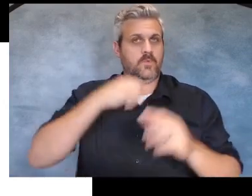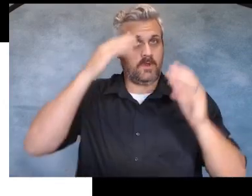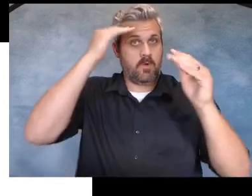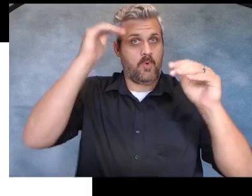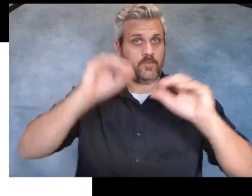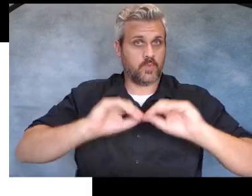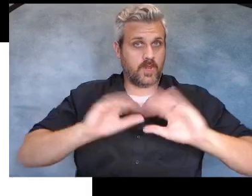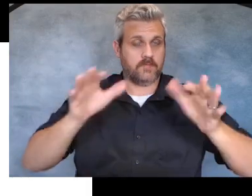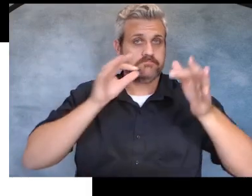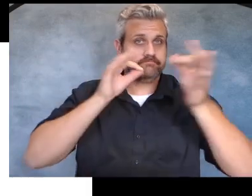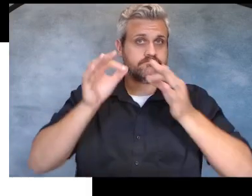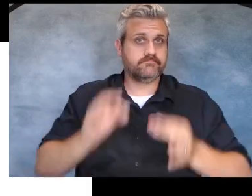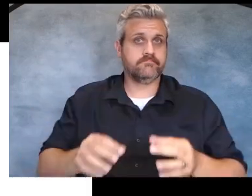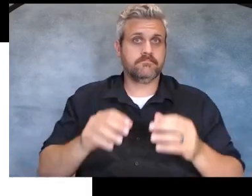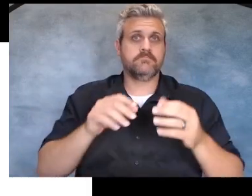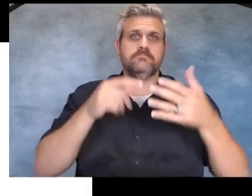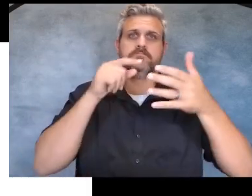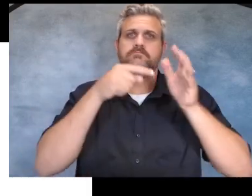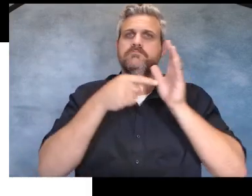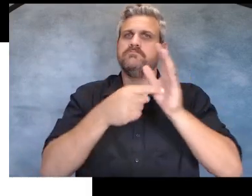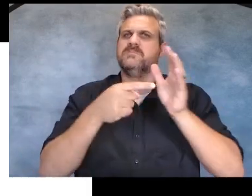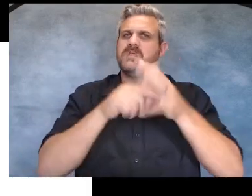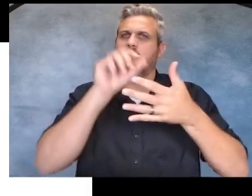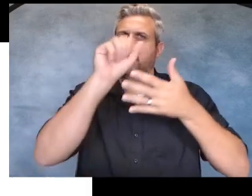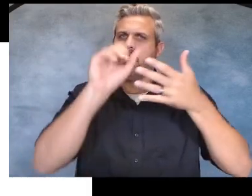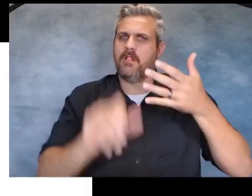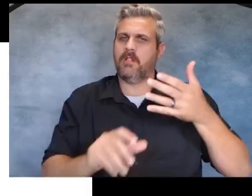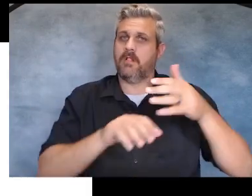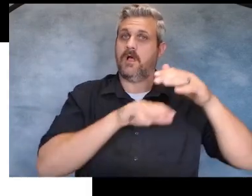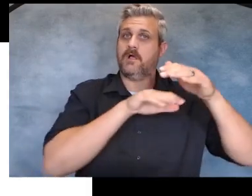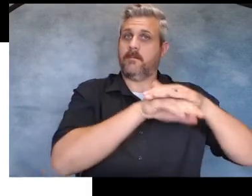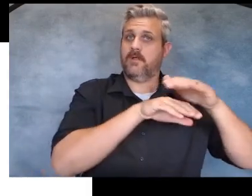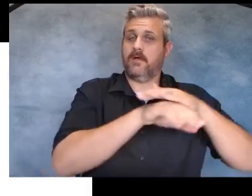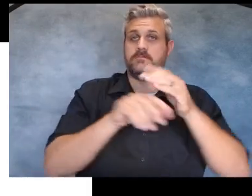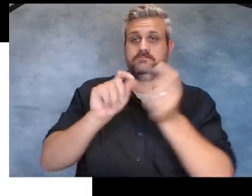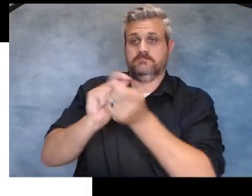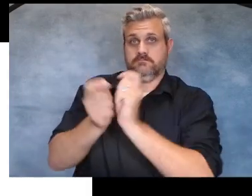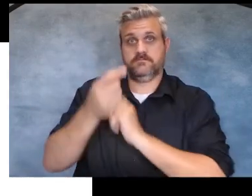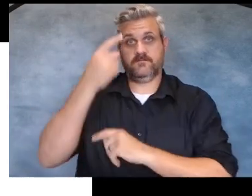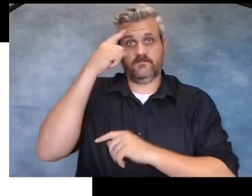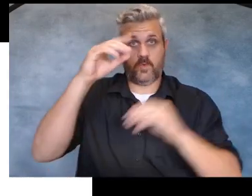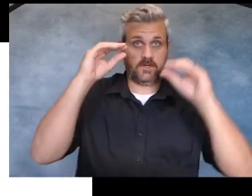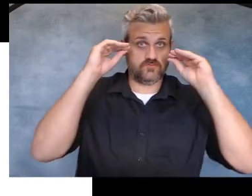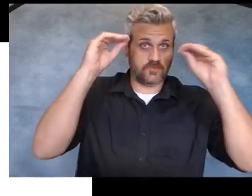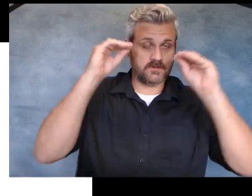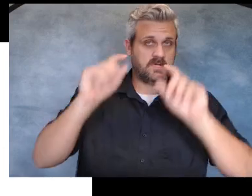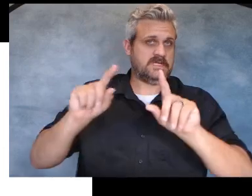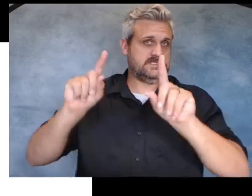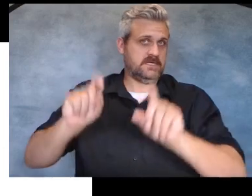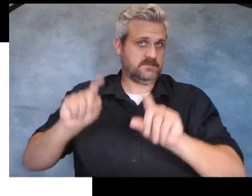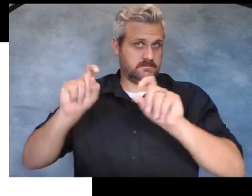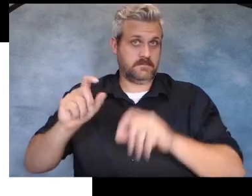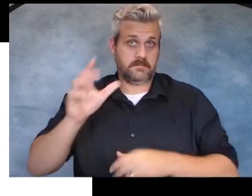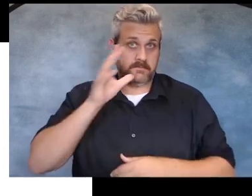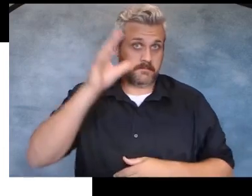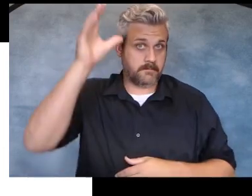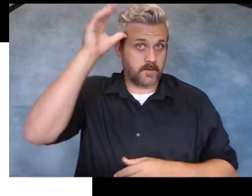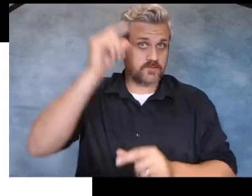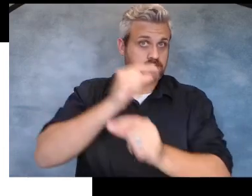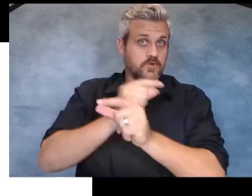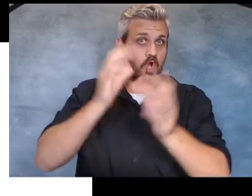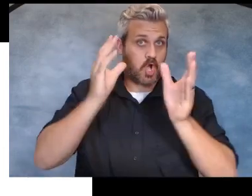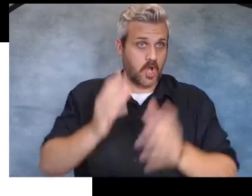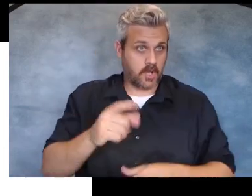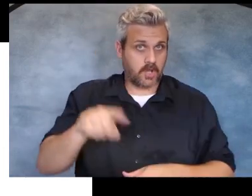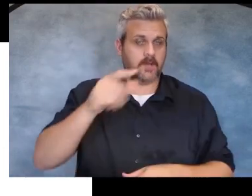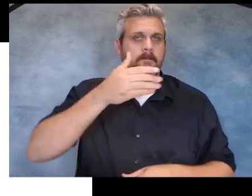to clearly define and provide examples of accommodations and modifications for instruction and assessment so that parents and